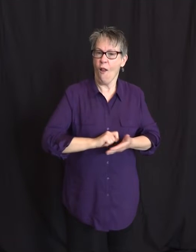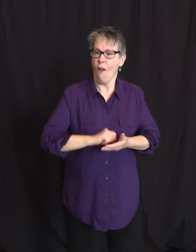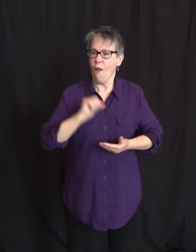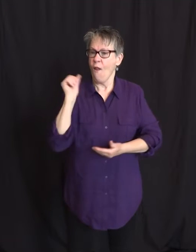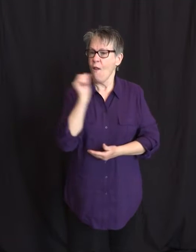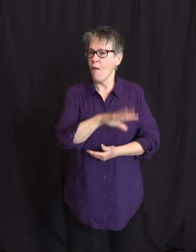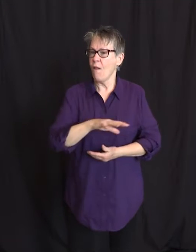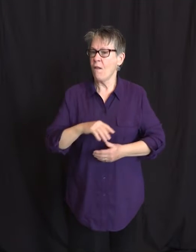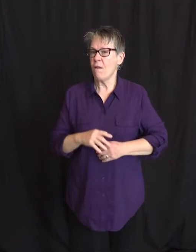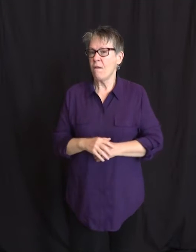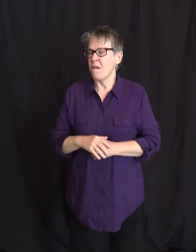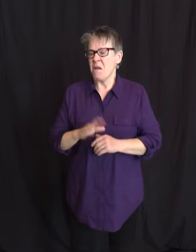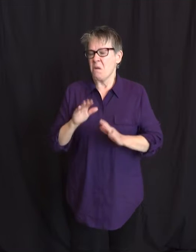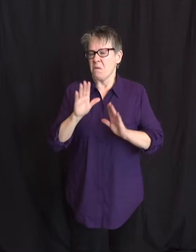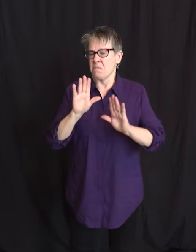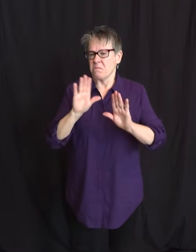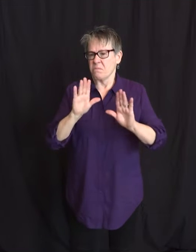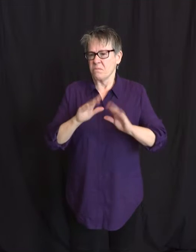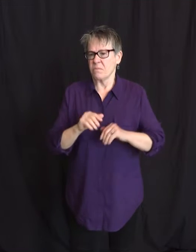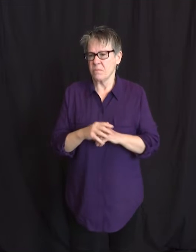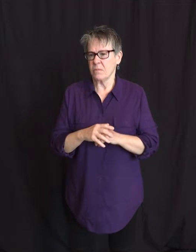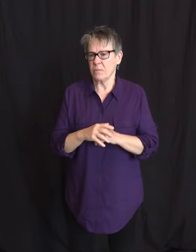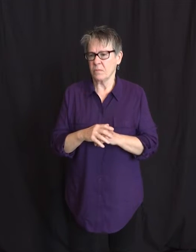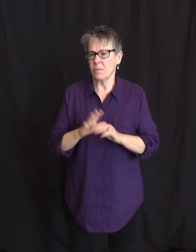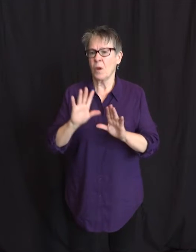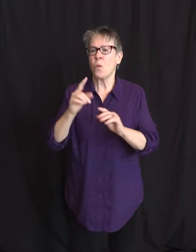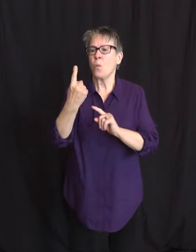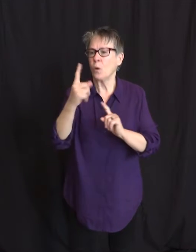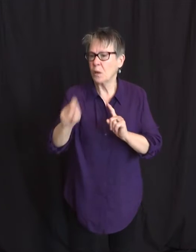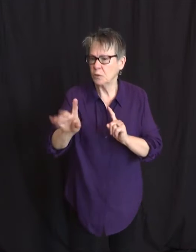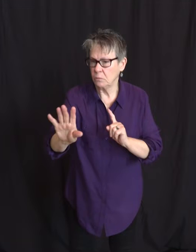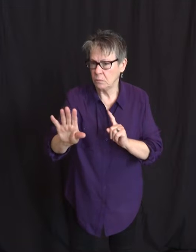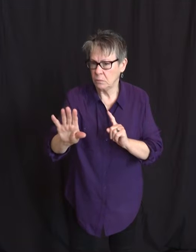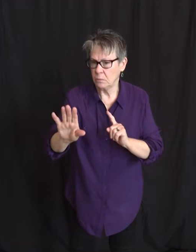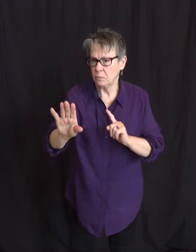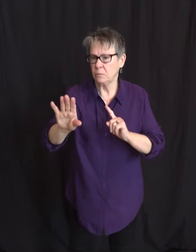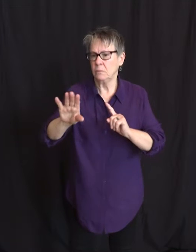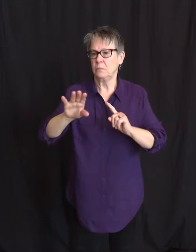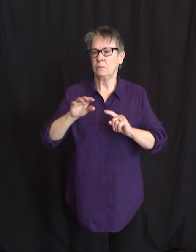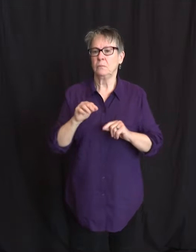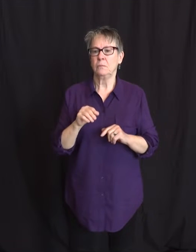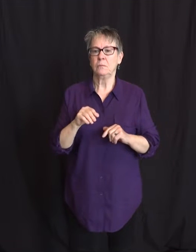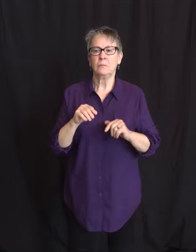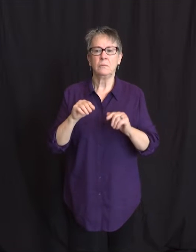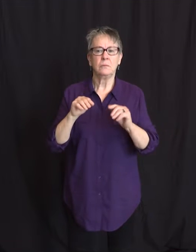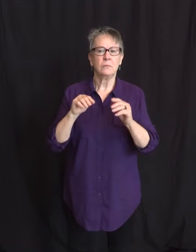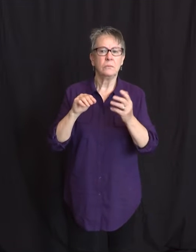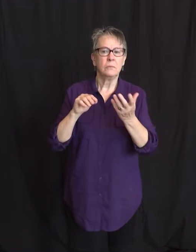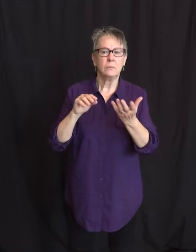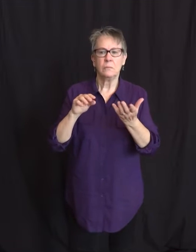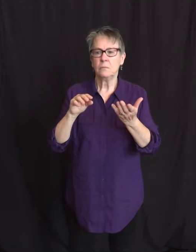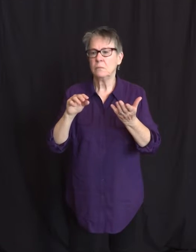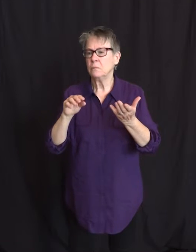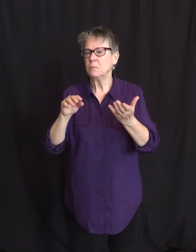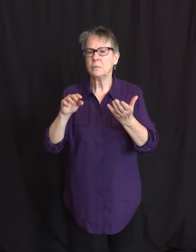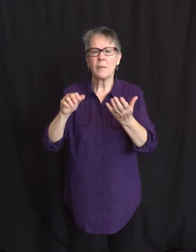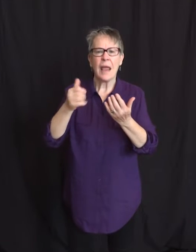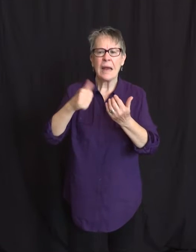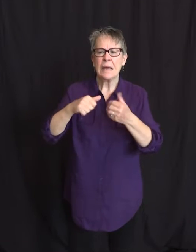and then I also have one One from more, AP. please. Any timeline on July 7 and all VBM? And is that still on the table?